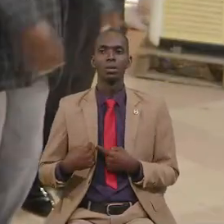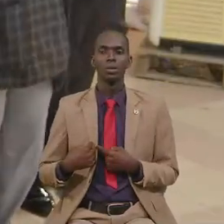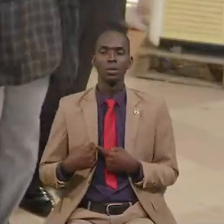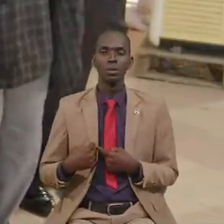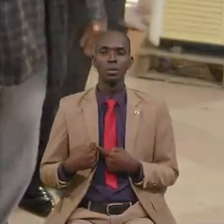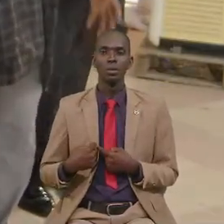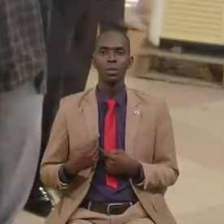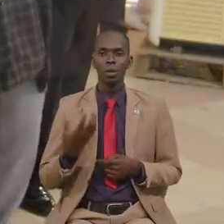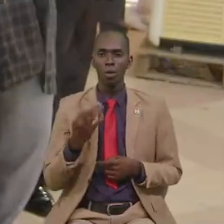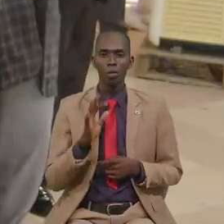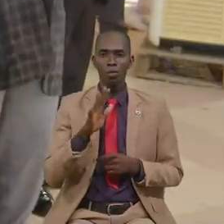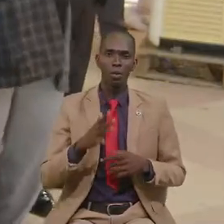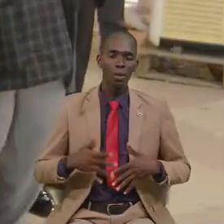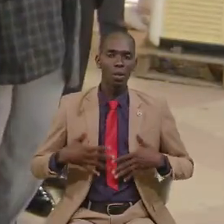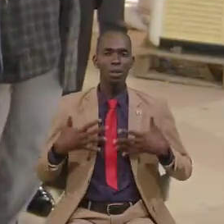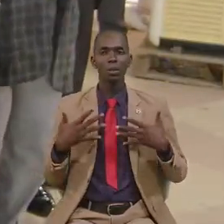of your life,